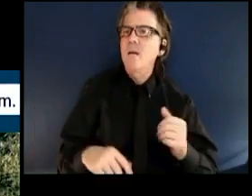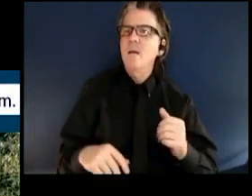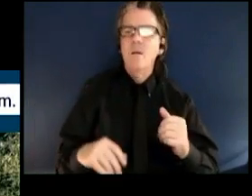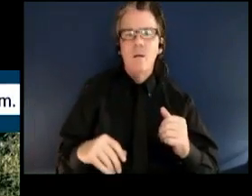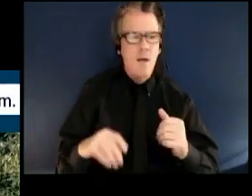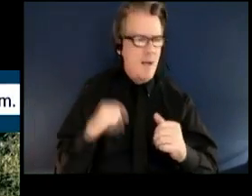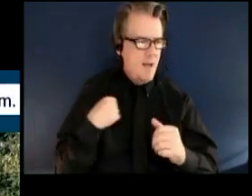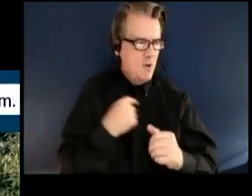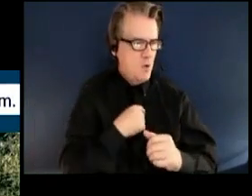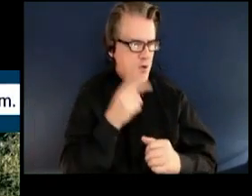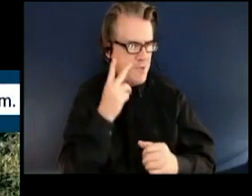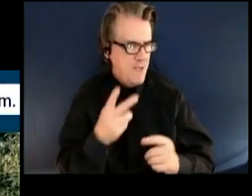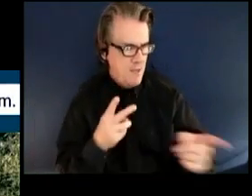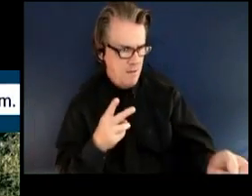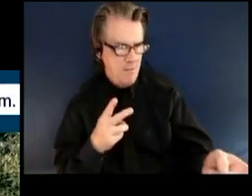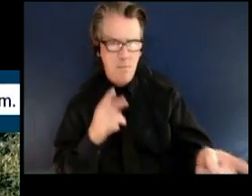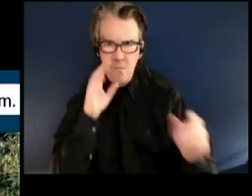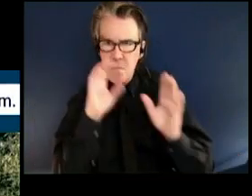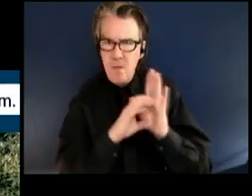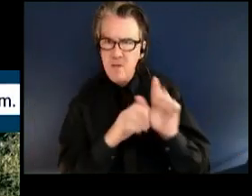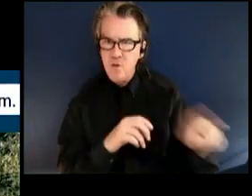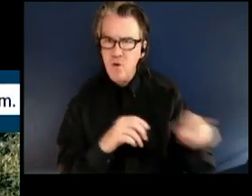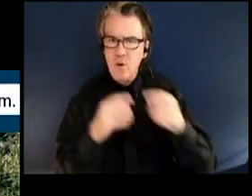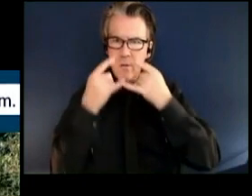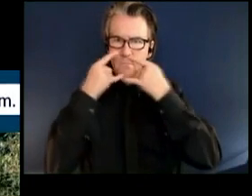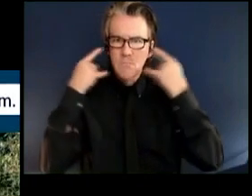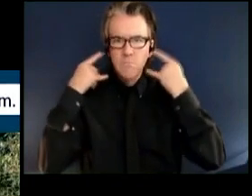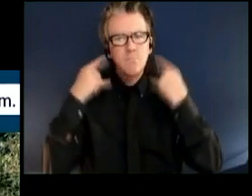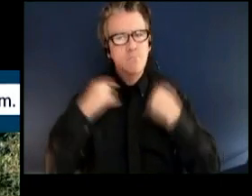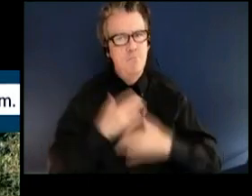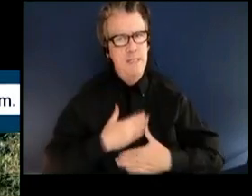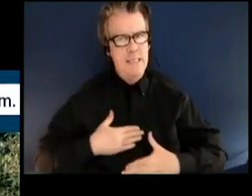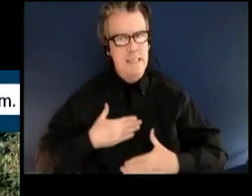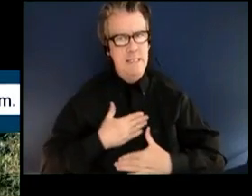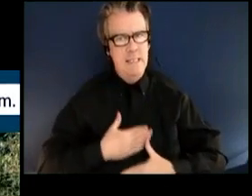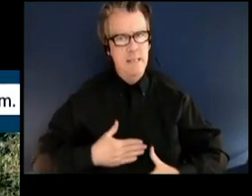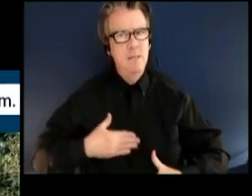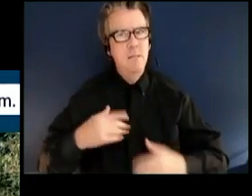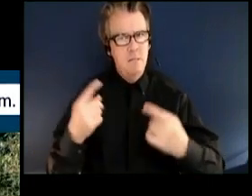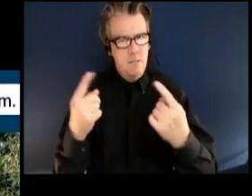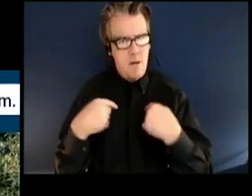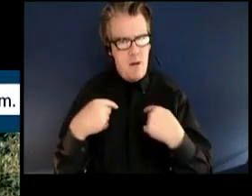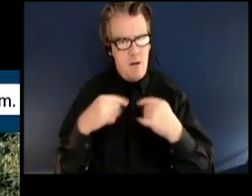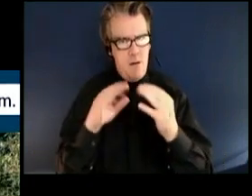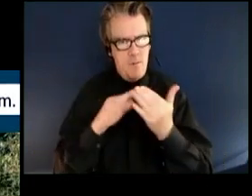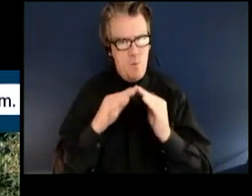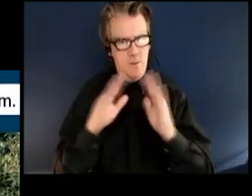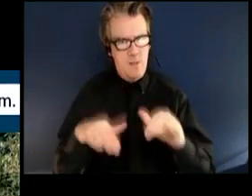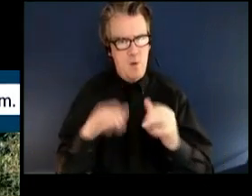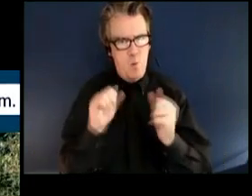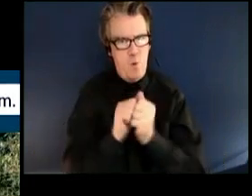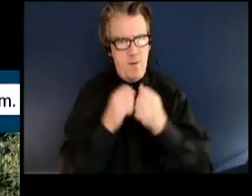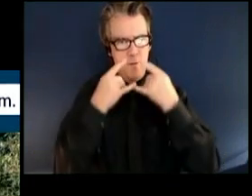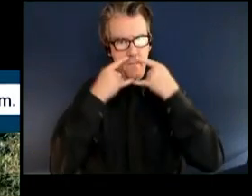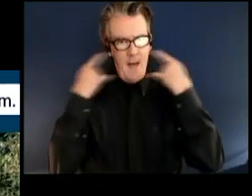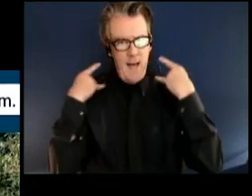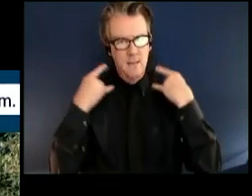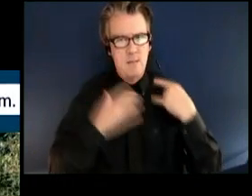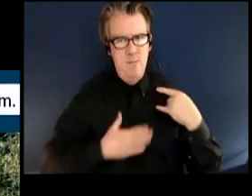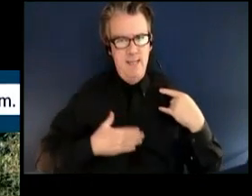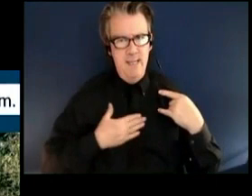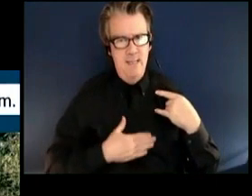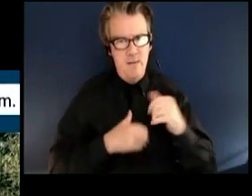request that our customers that are attending do the same. So I also want to talk about how we're continuing to support our customers